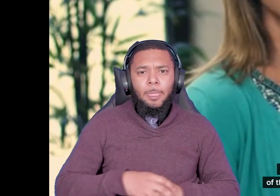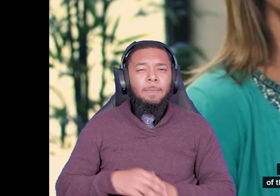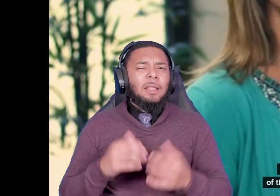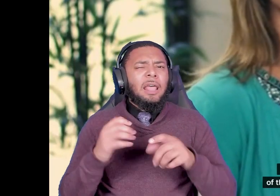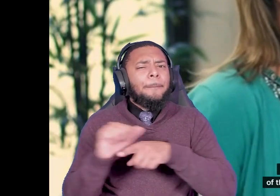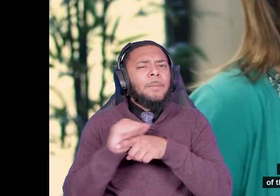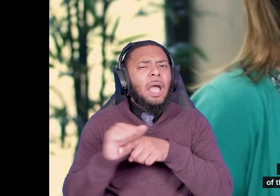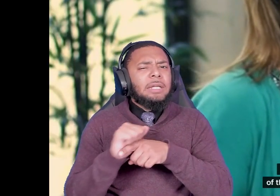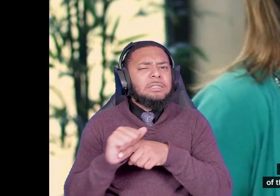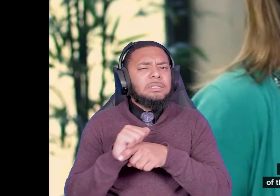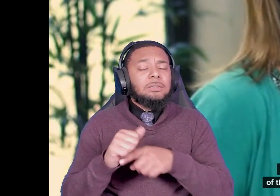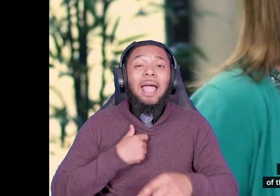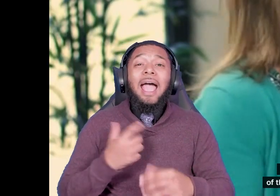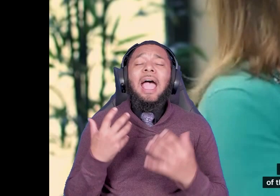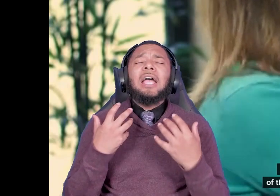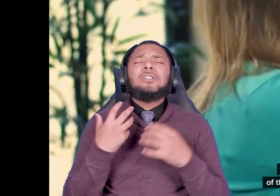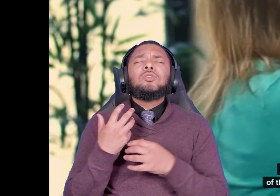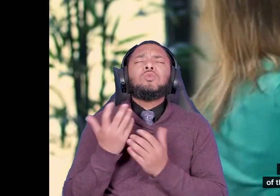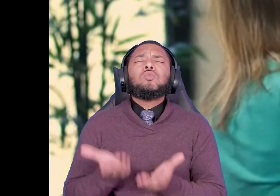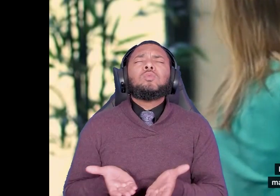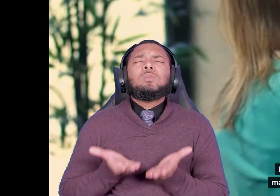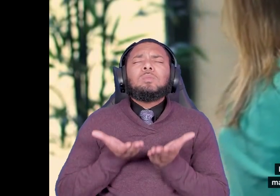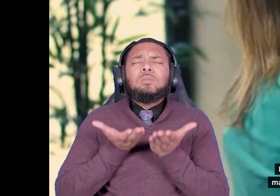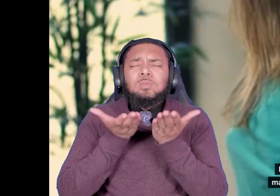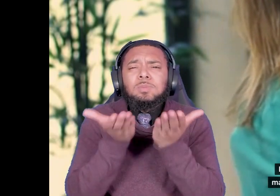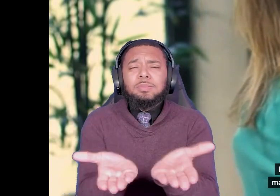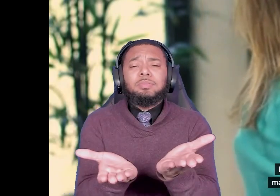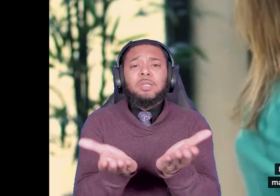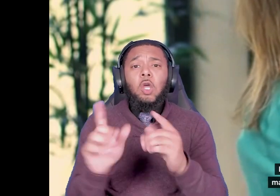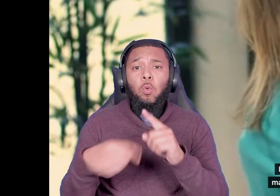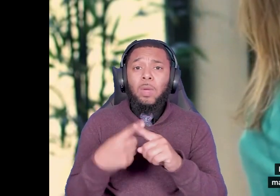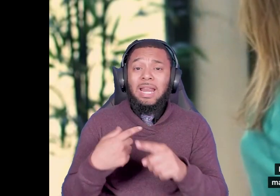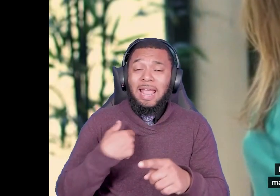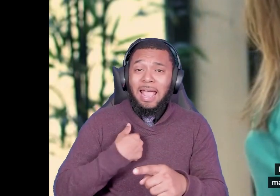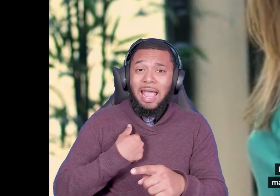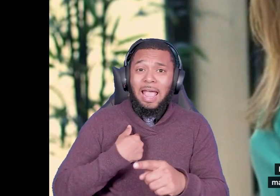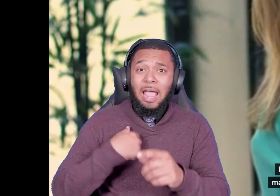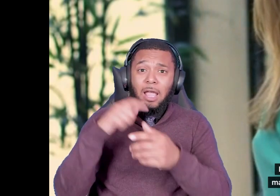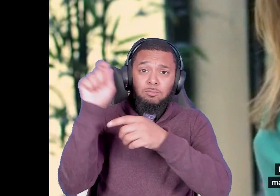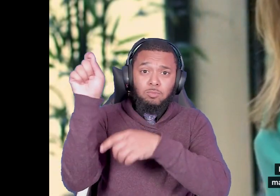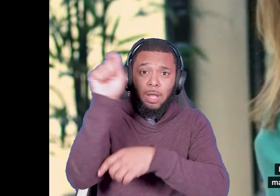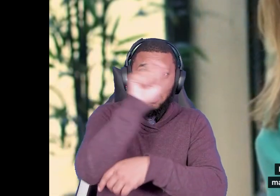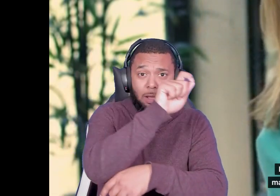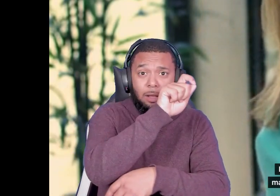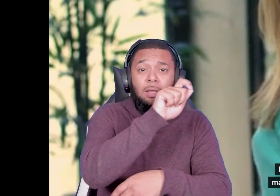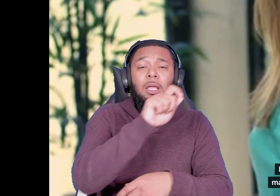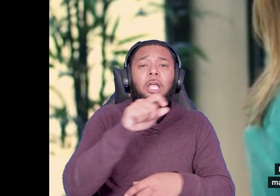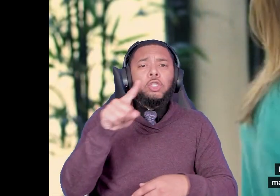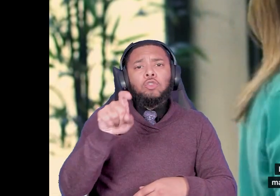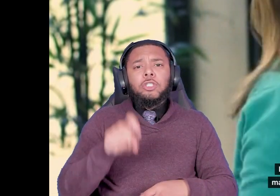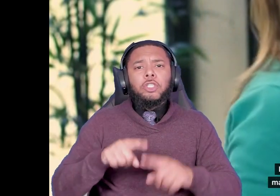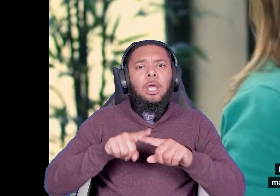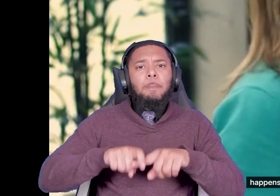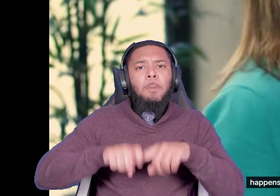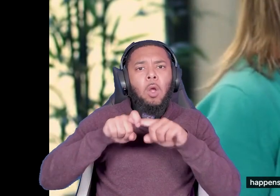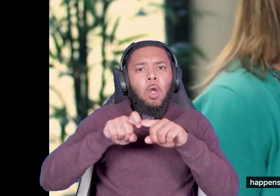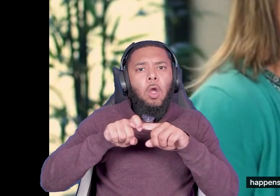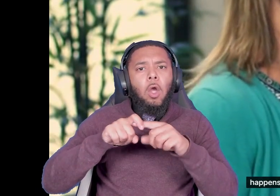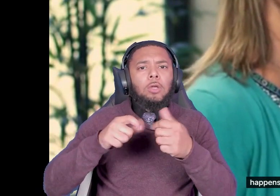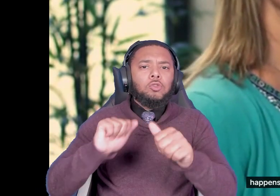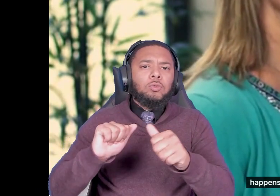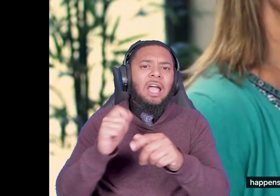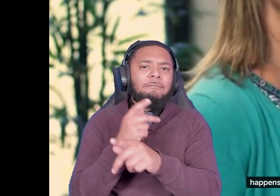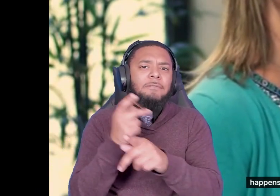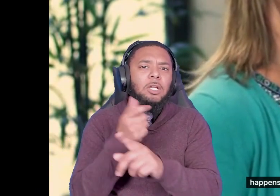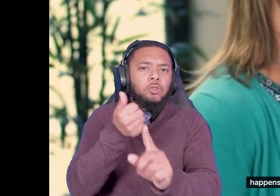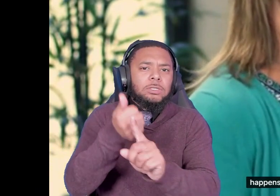of these. I would strongly suggest when I write this problem on the board to maybe hit the pause button and try it on your